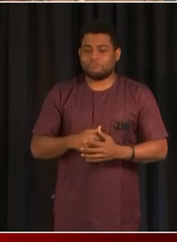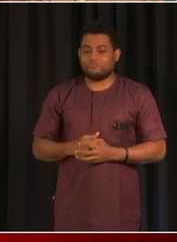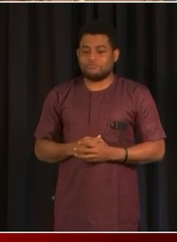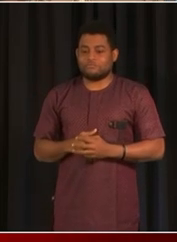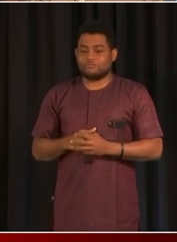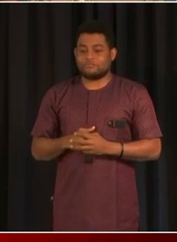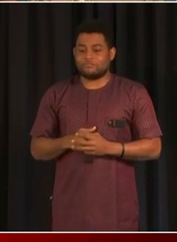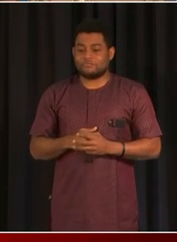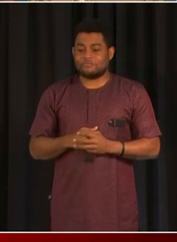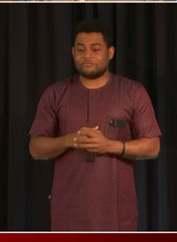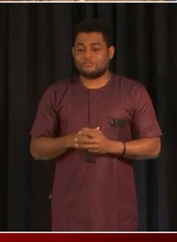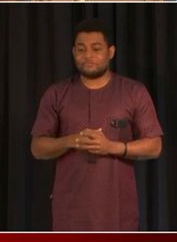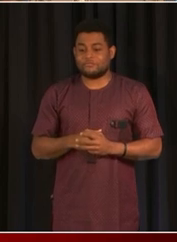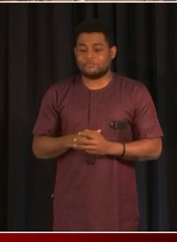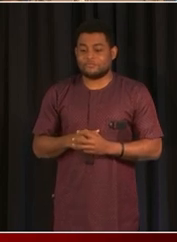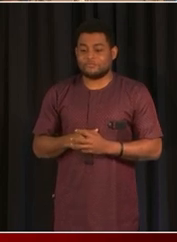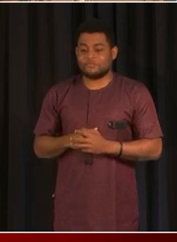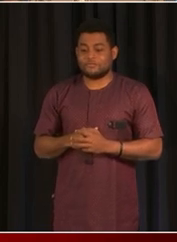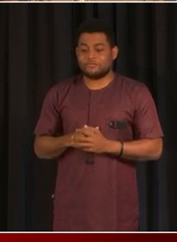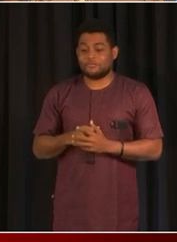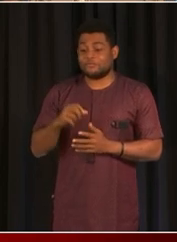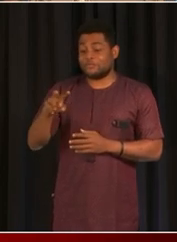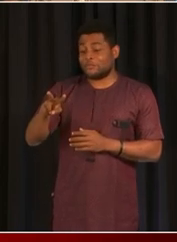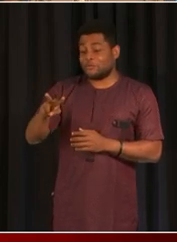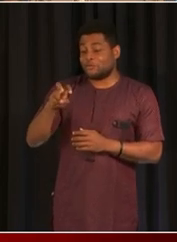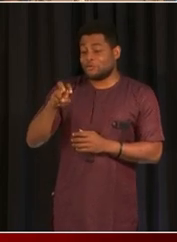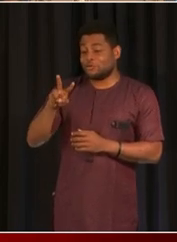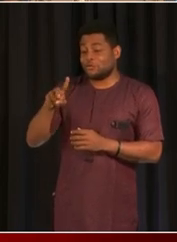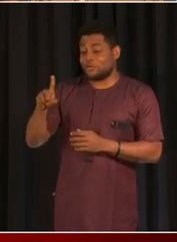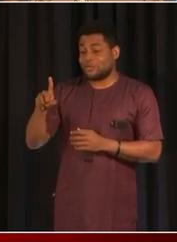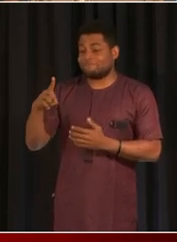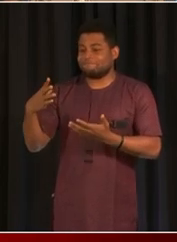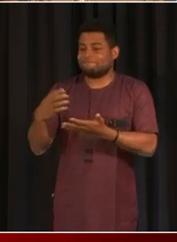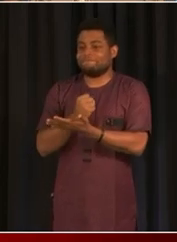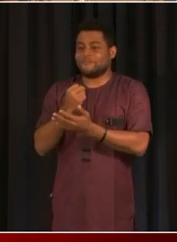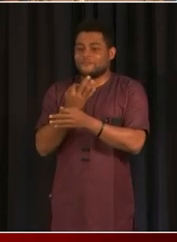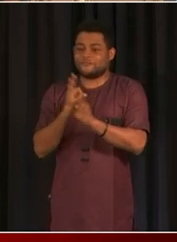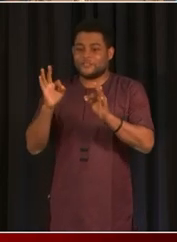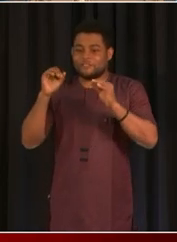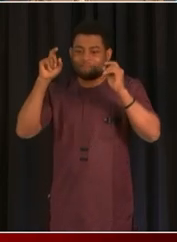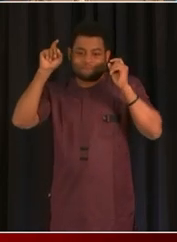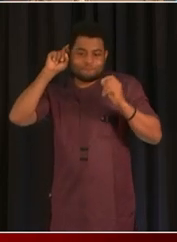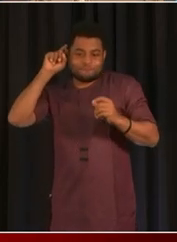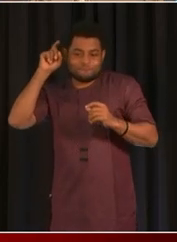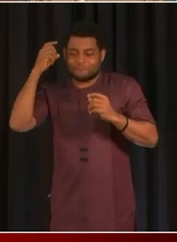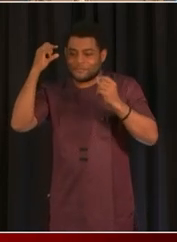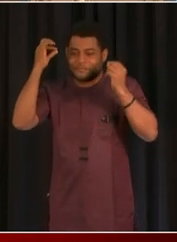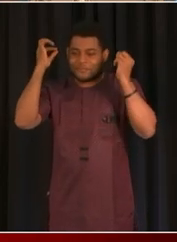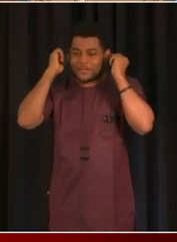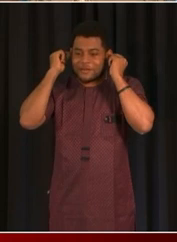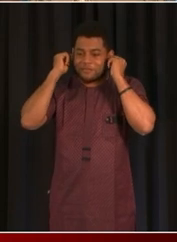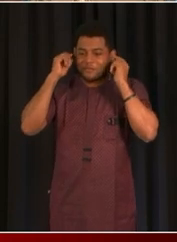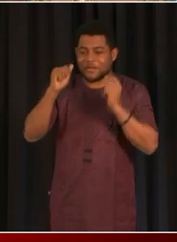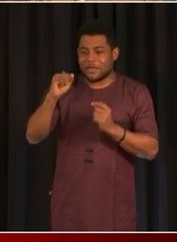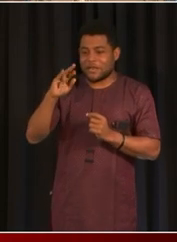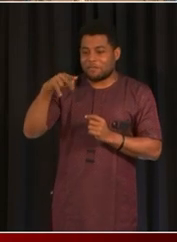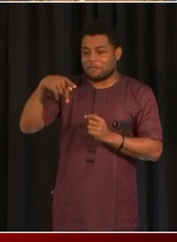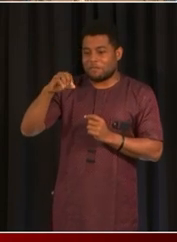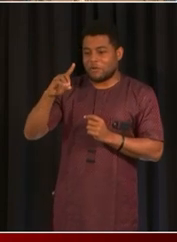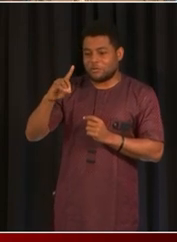claimed AirPods, which are hot prizes among our students. And 106 students have received